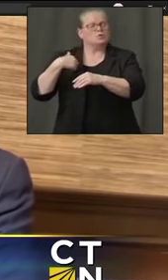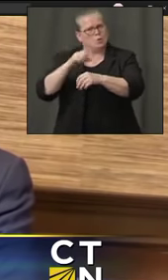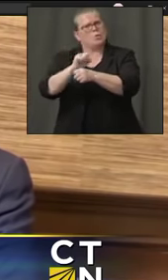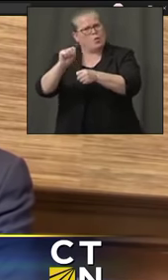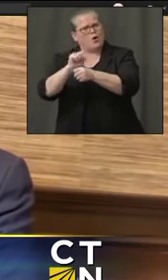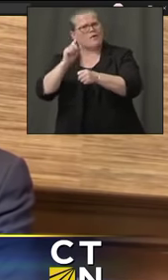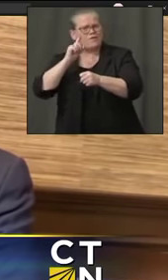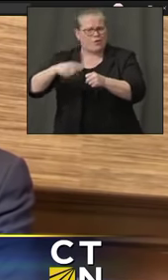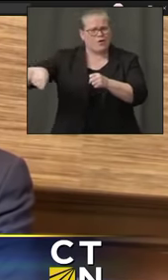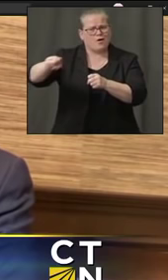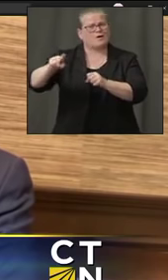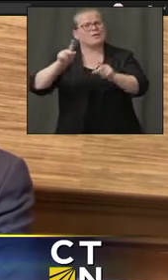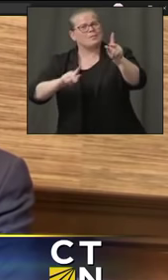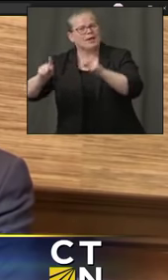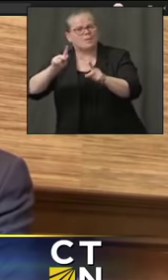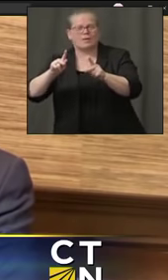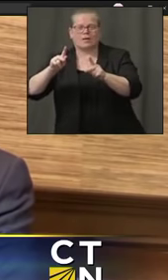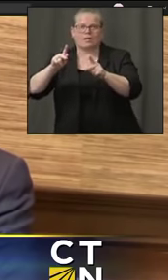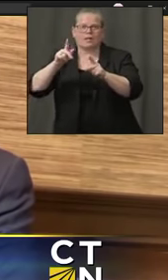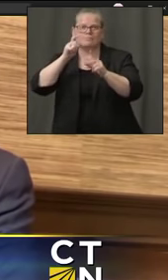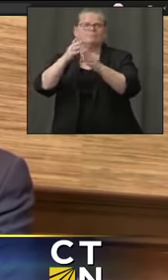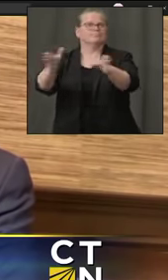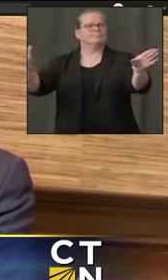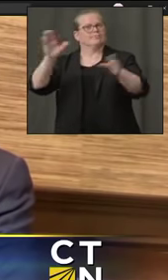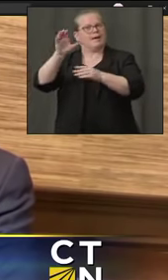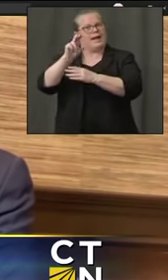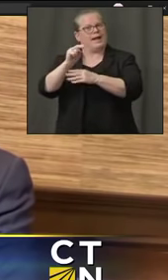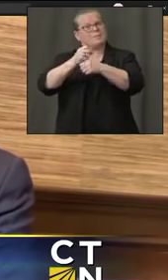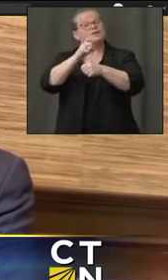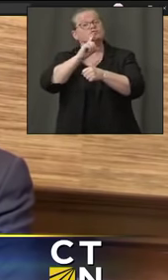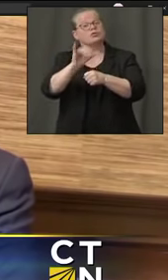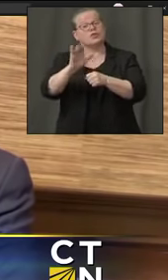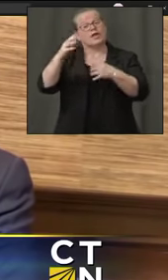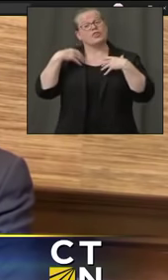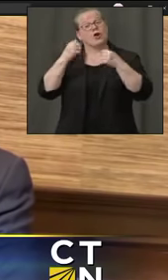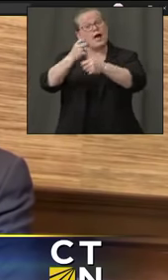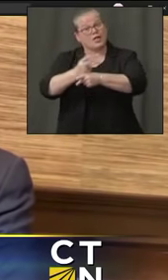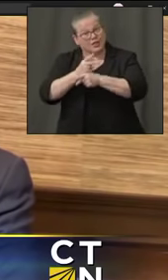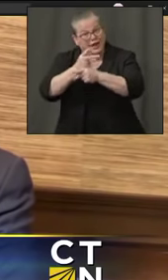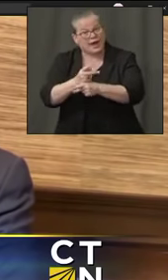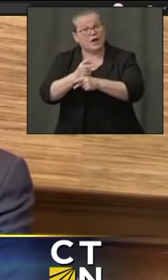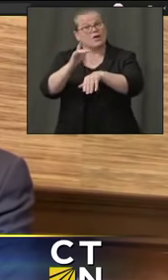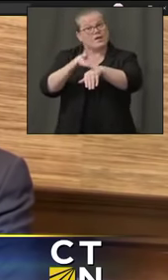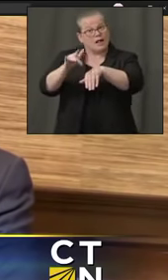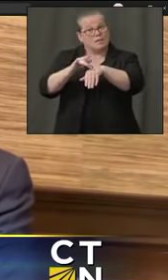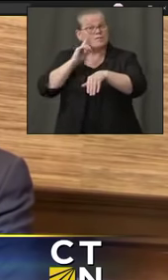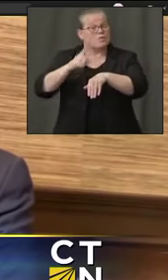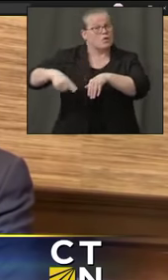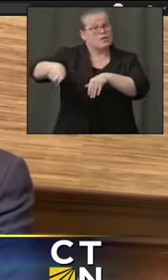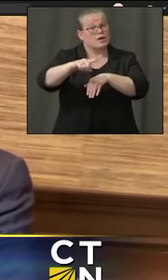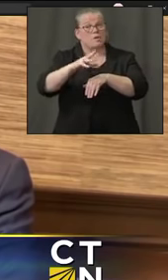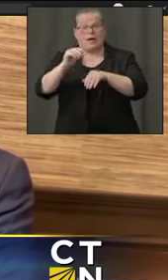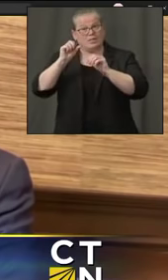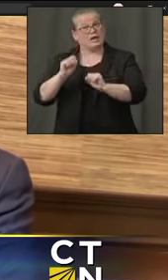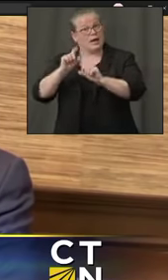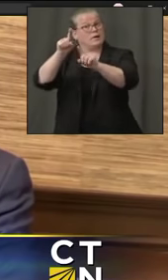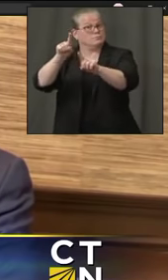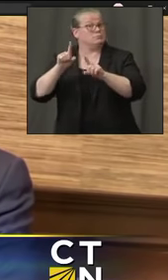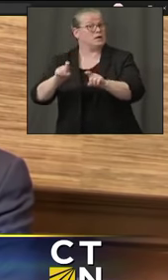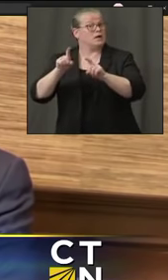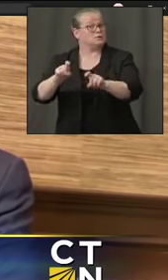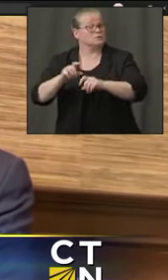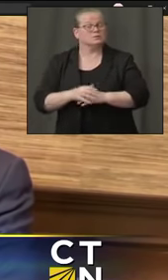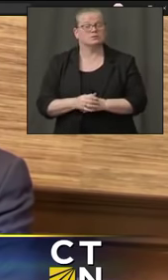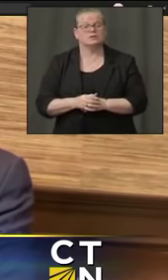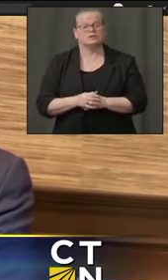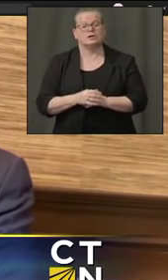sure that they're getting access to the health care that they need and access to testing. And the New Haven location, which we stood up several